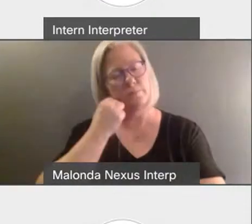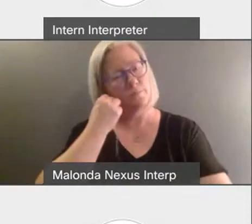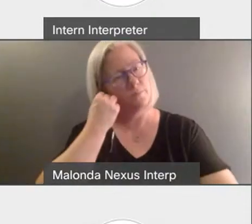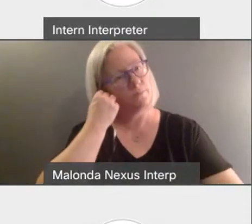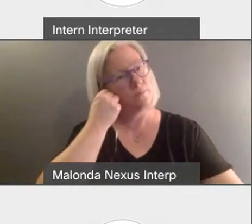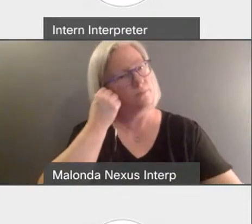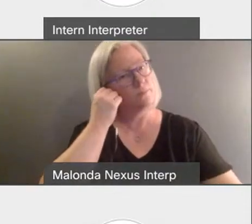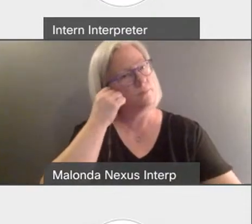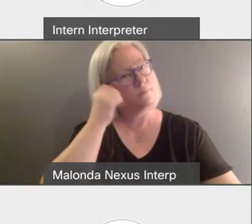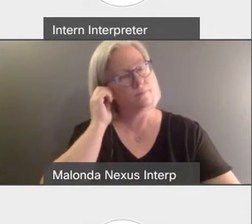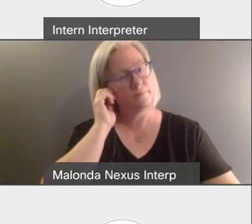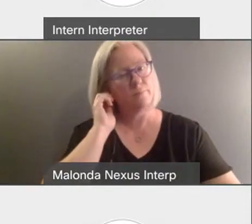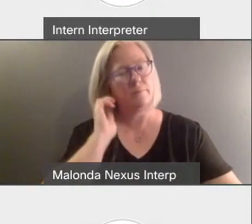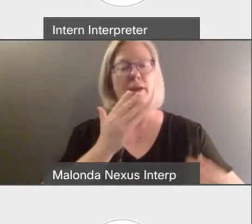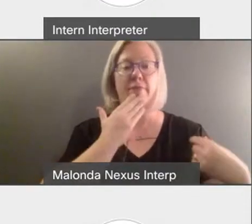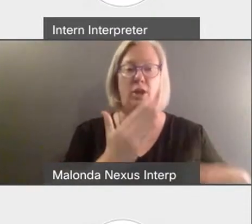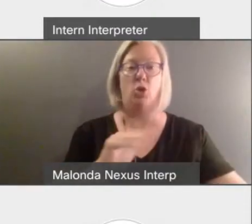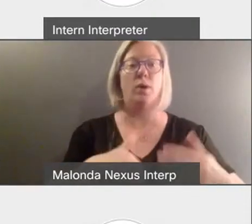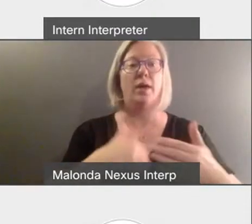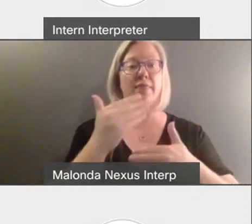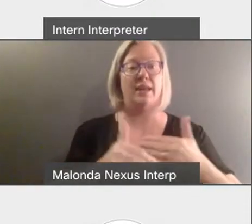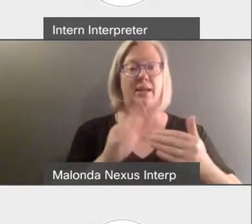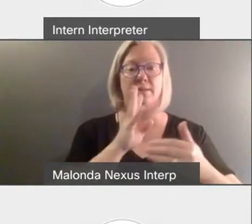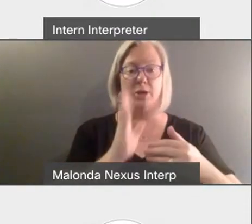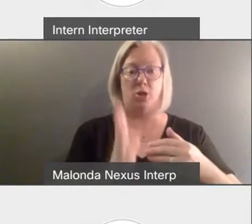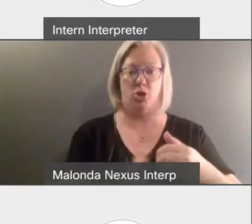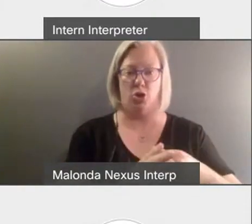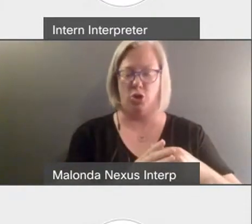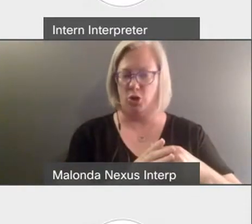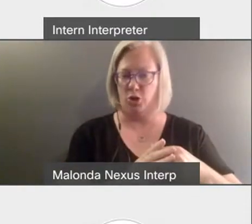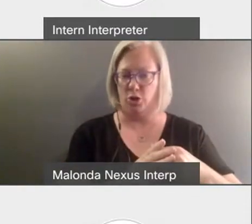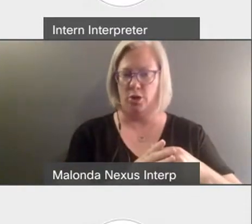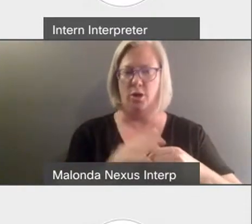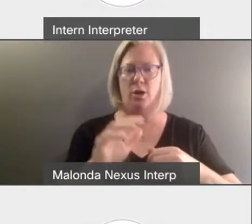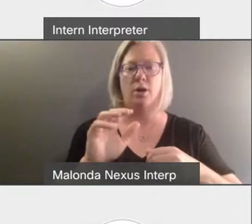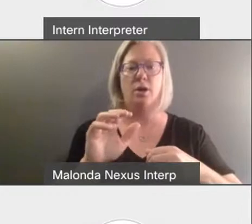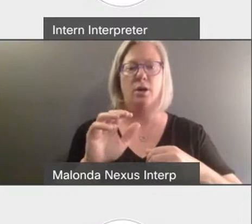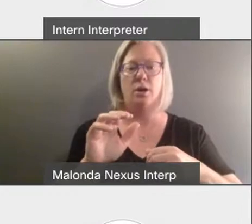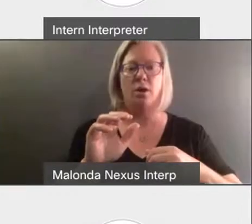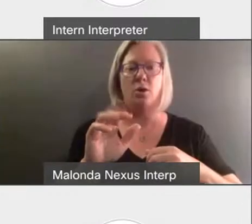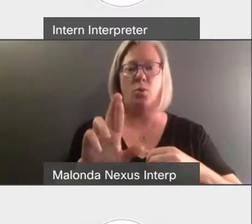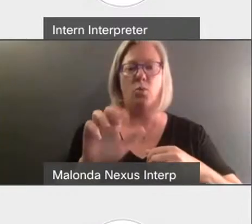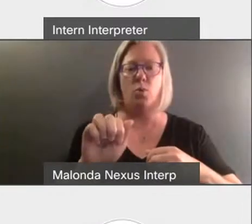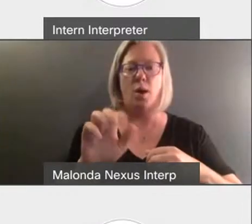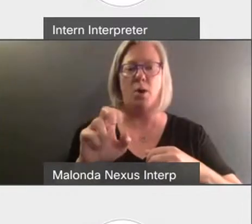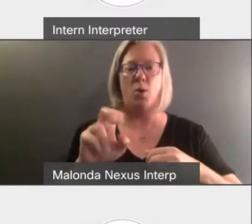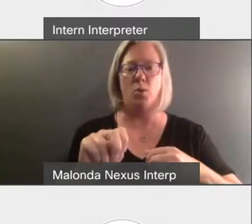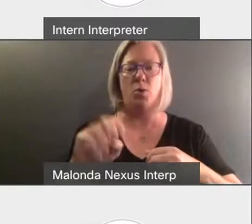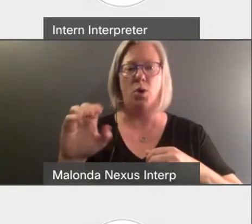Thank you. Our next speaker will be Ramon Murguia.